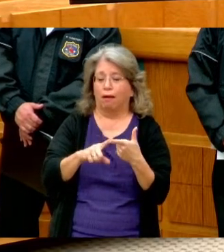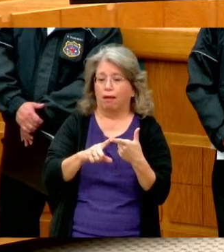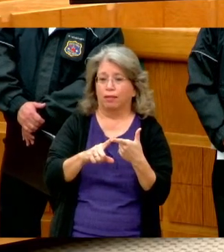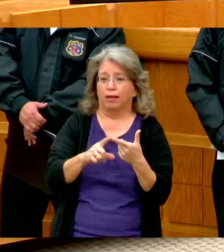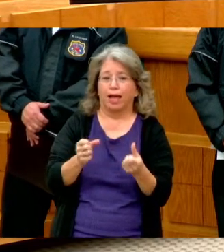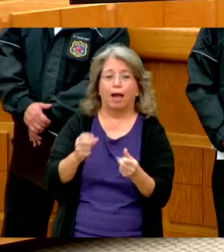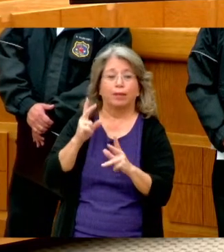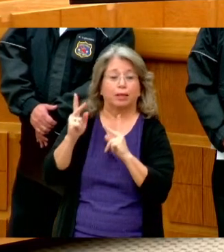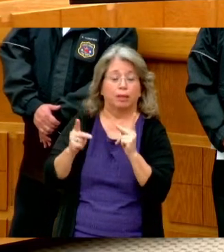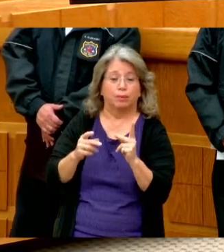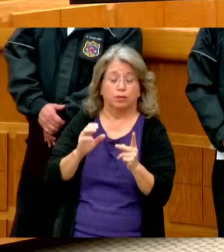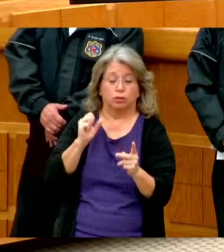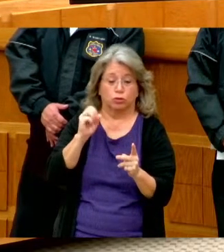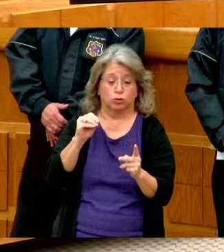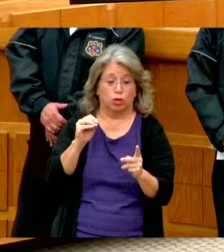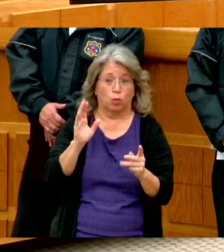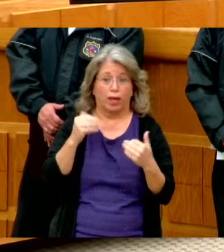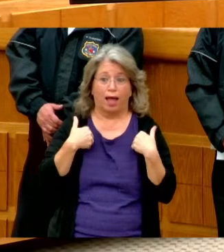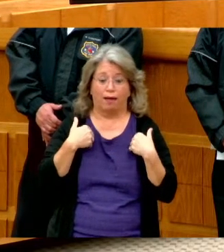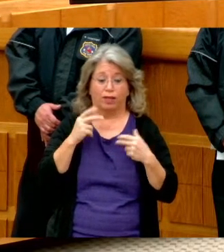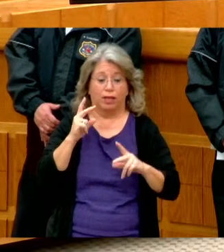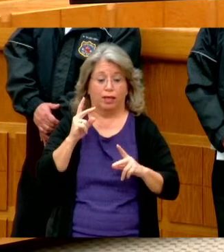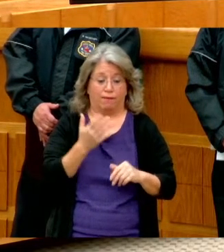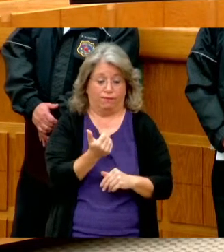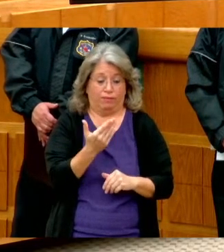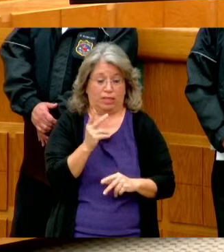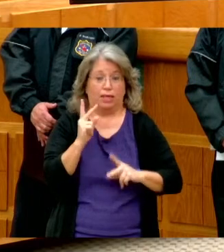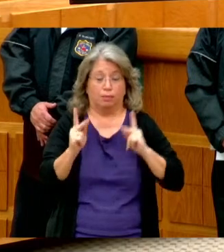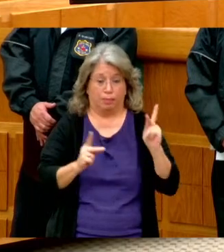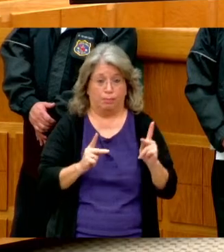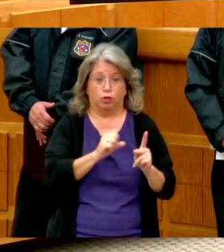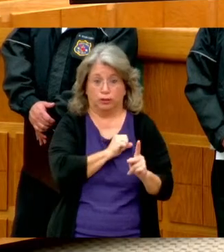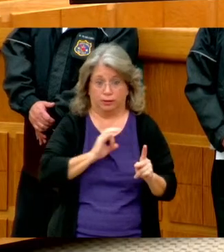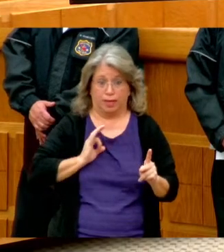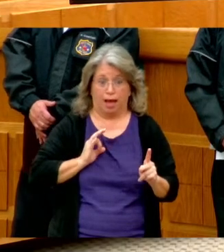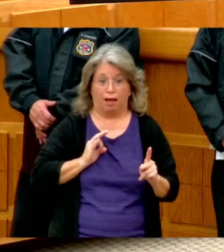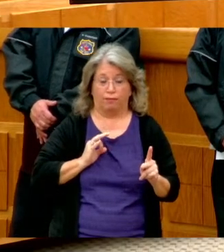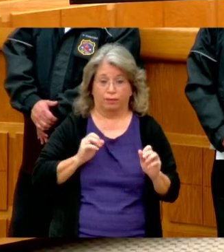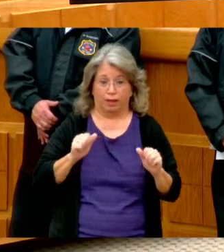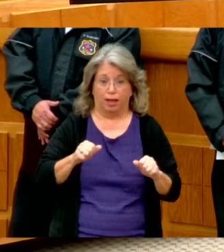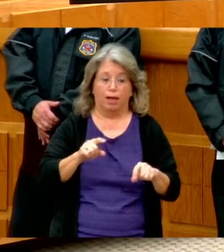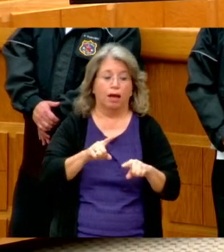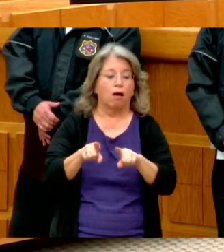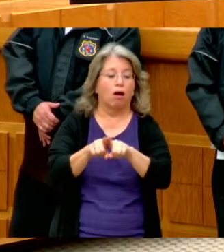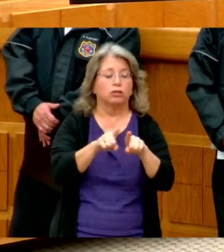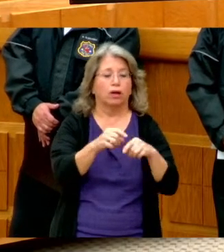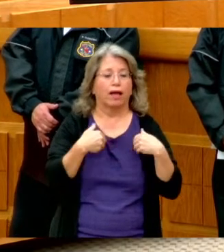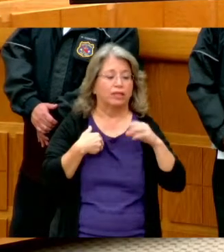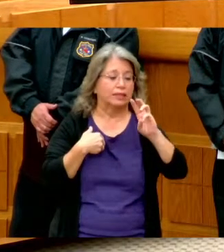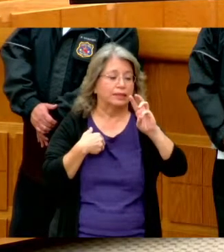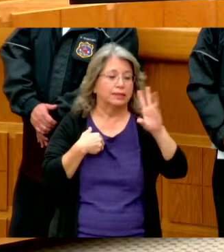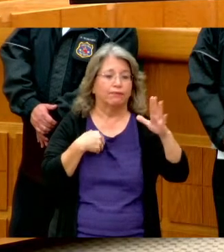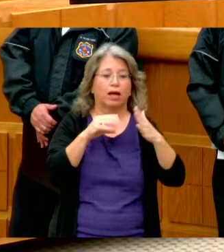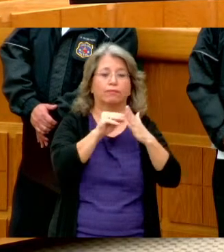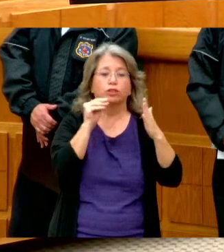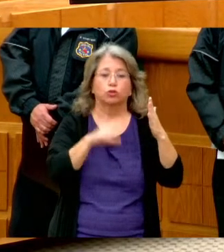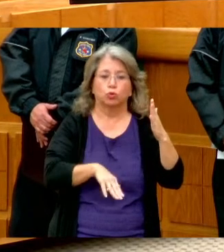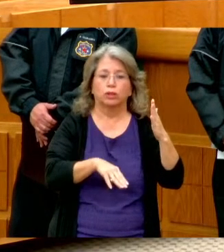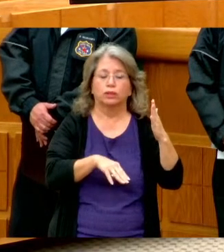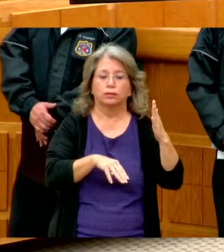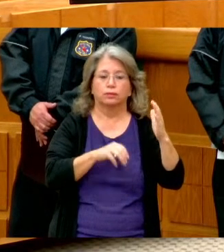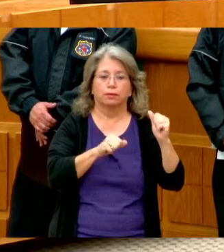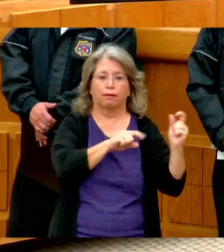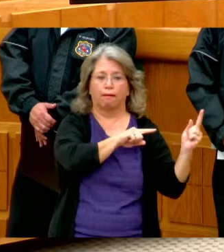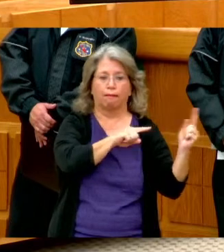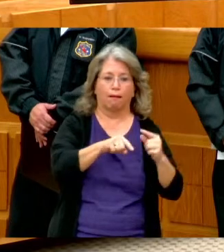So we have 15 vaccinators ourselves, but we also have 65 students on standby that are also going to be helping us with vaccinating